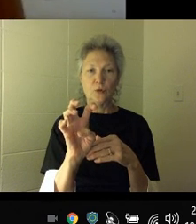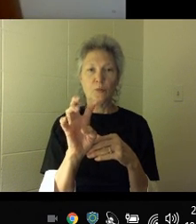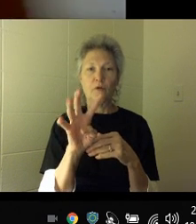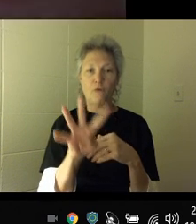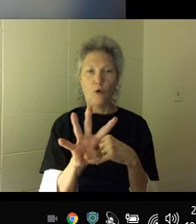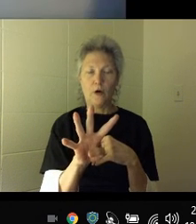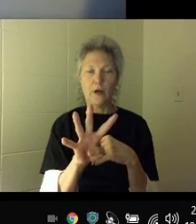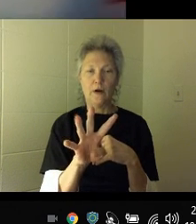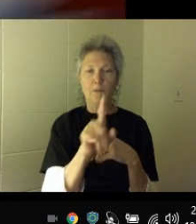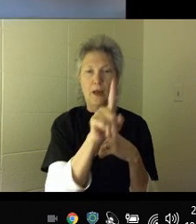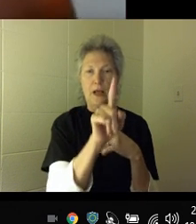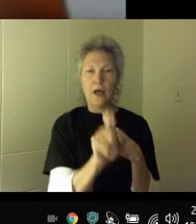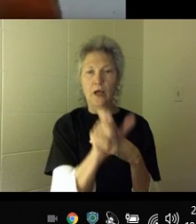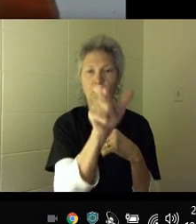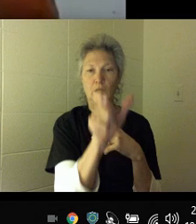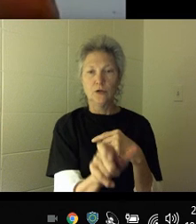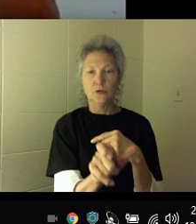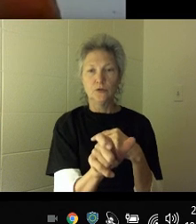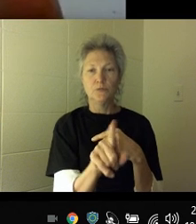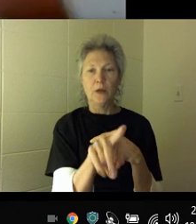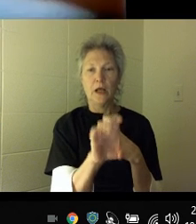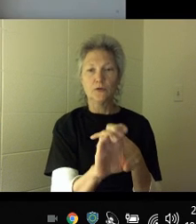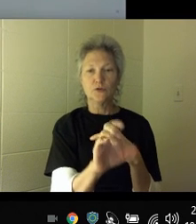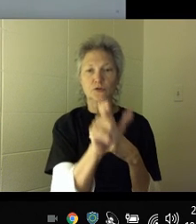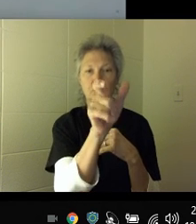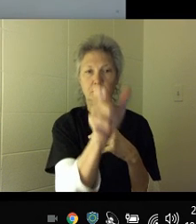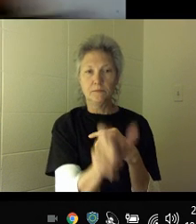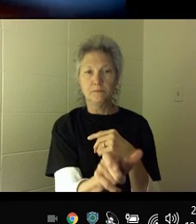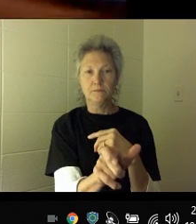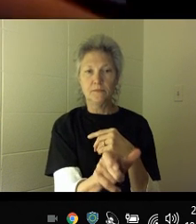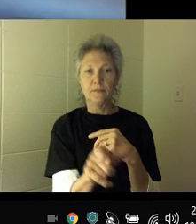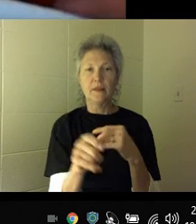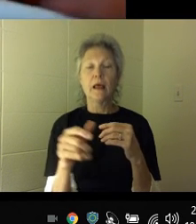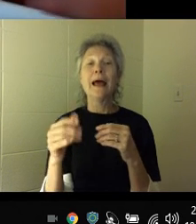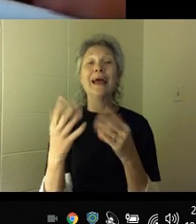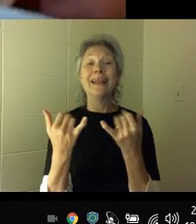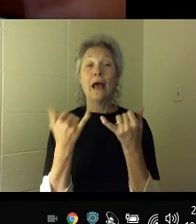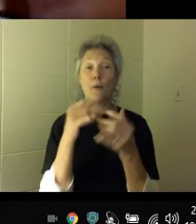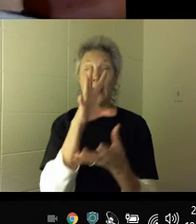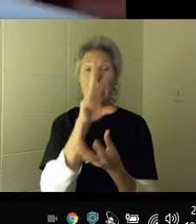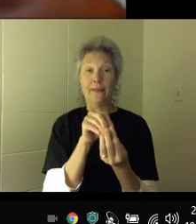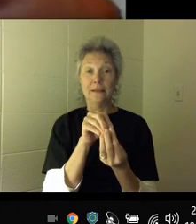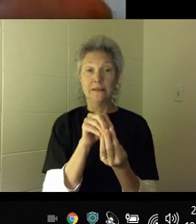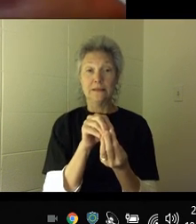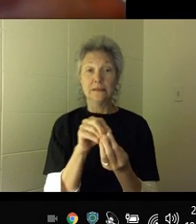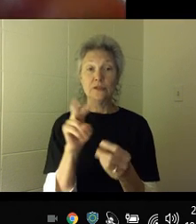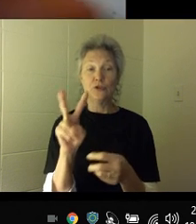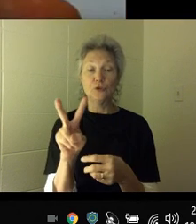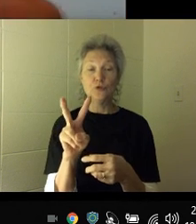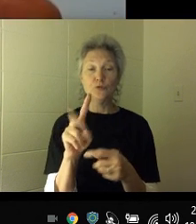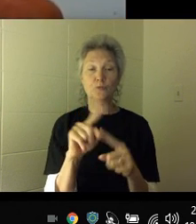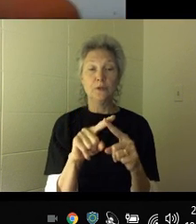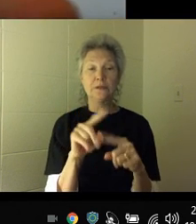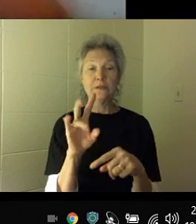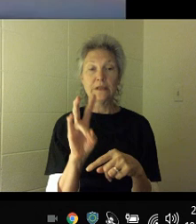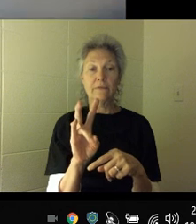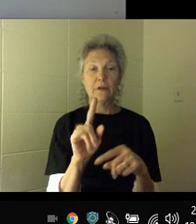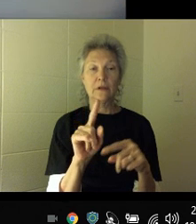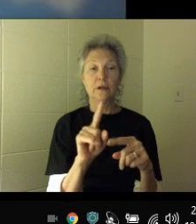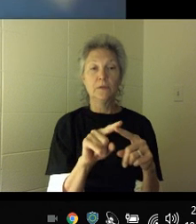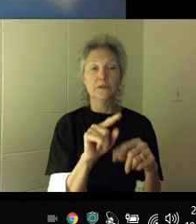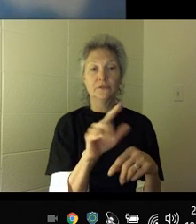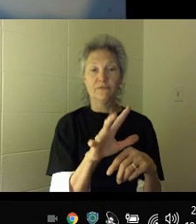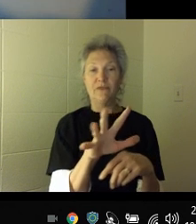put a 4 here in my hundreds place, right? Because that means 400. And now I'm going to add these together